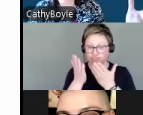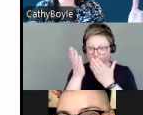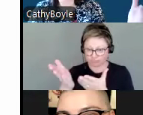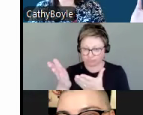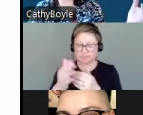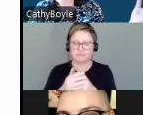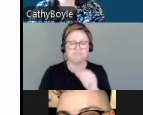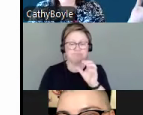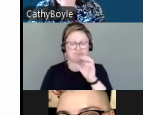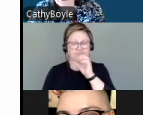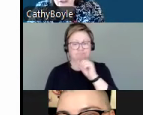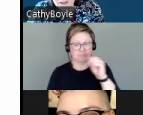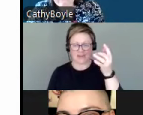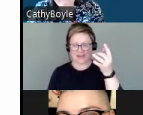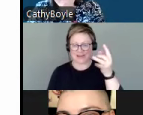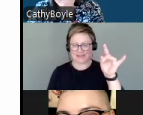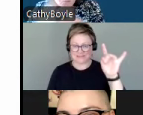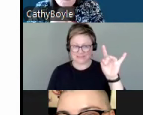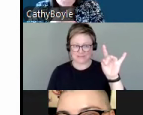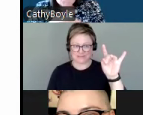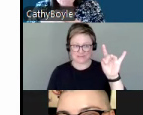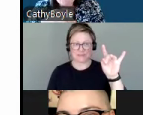housing search website 18 Section 8.